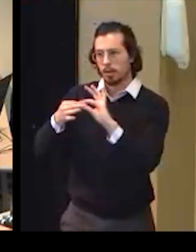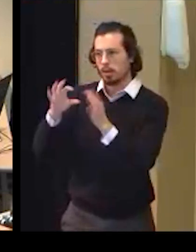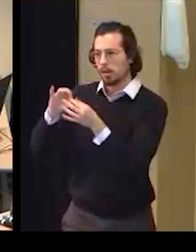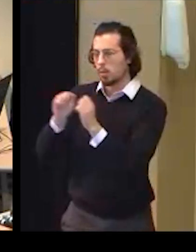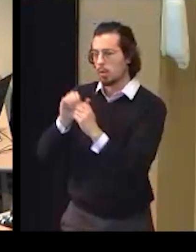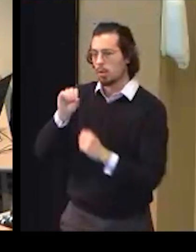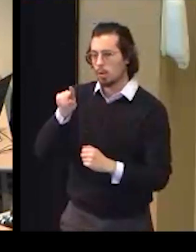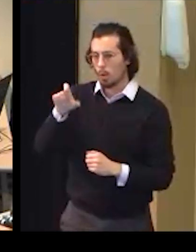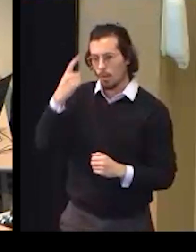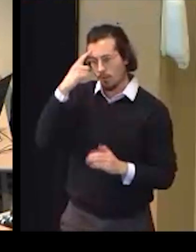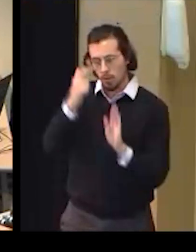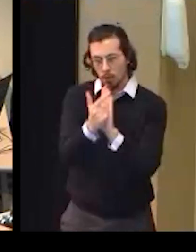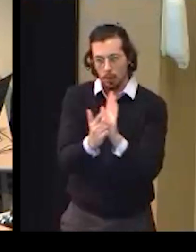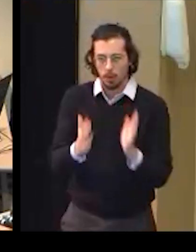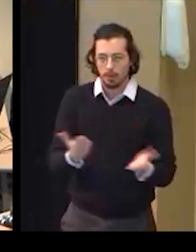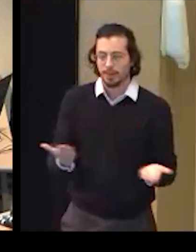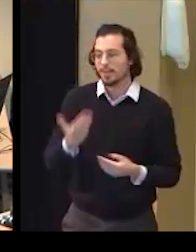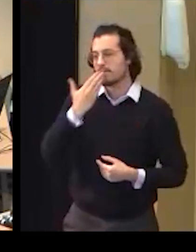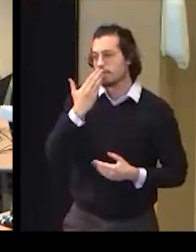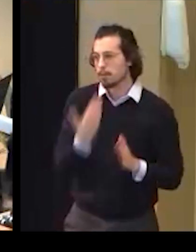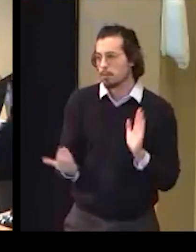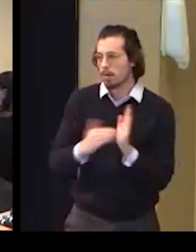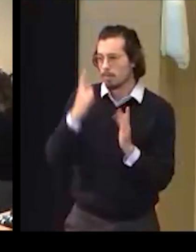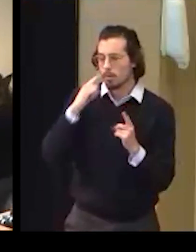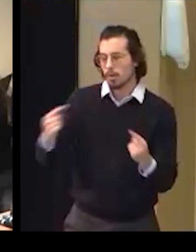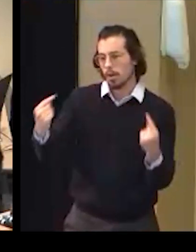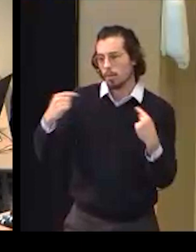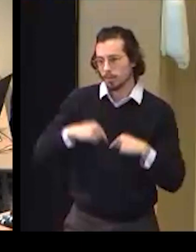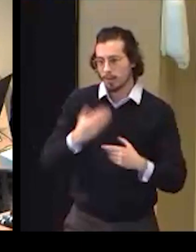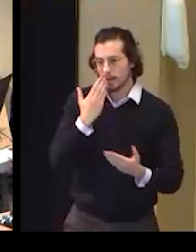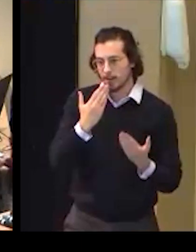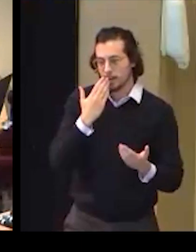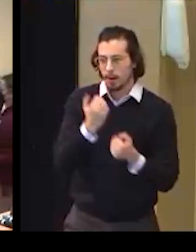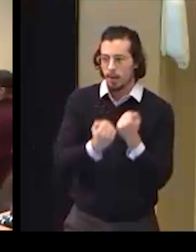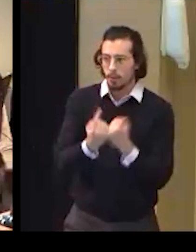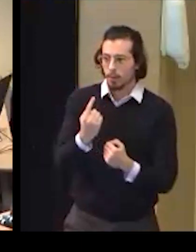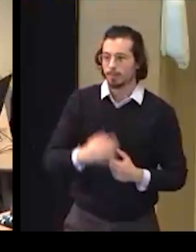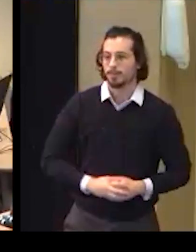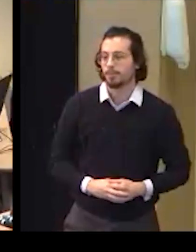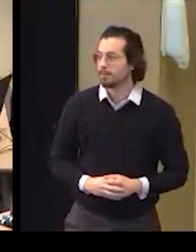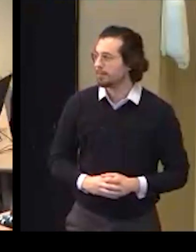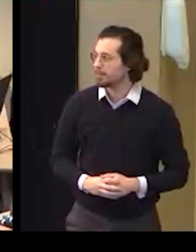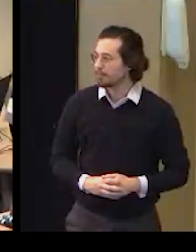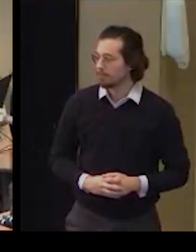all the attorneys that wish to get that. Thanks again for attending, and thanks all the folks from Multimedia.